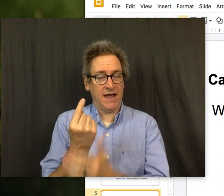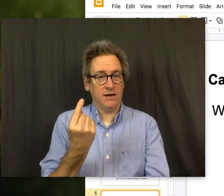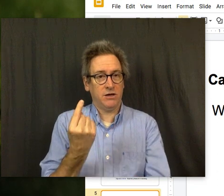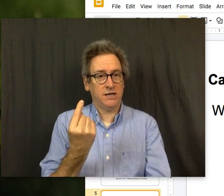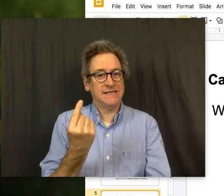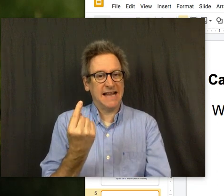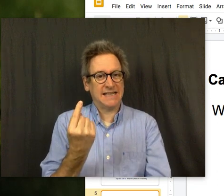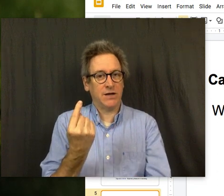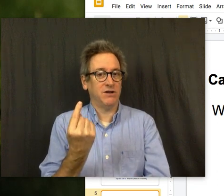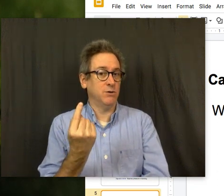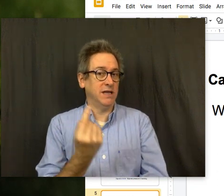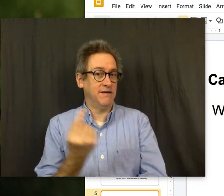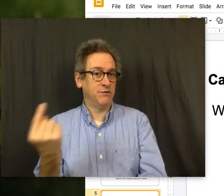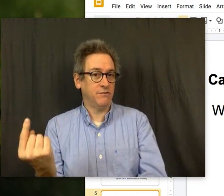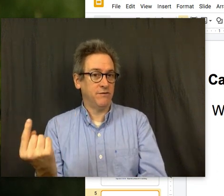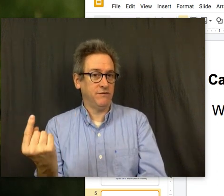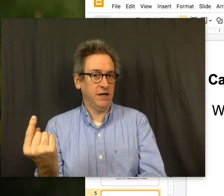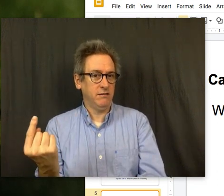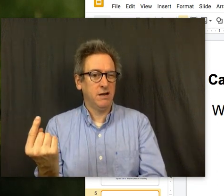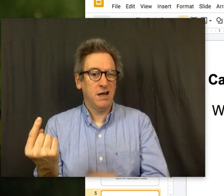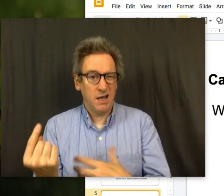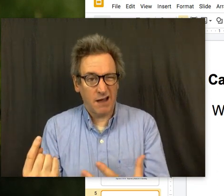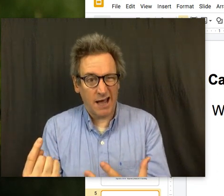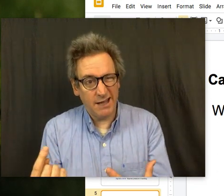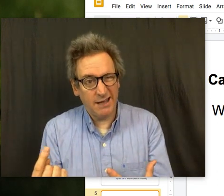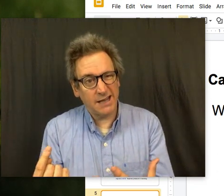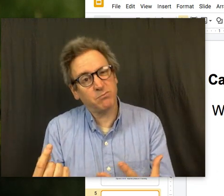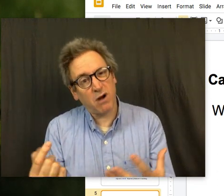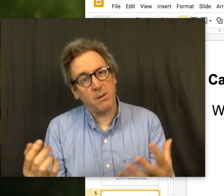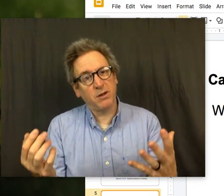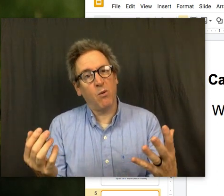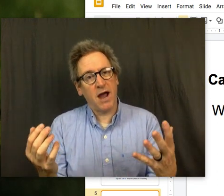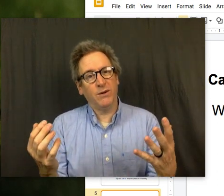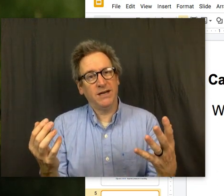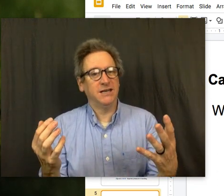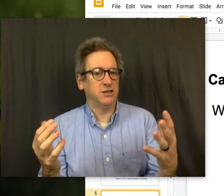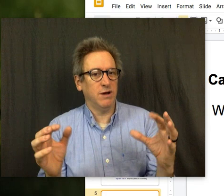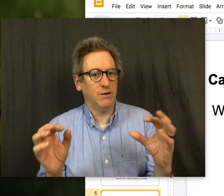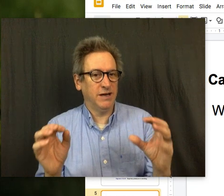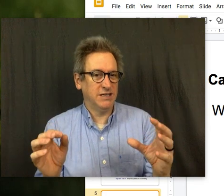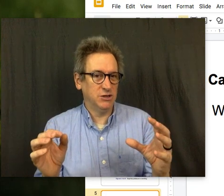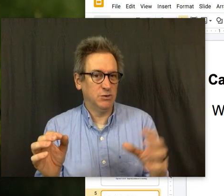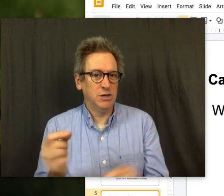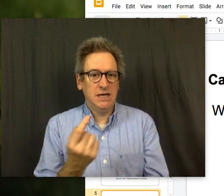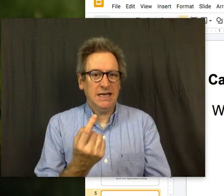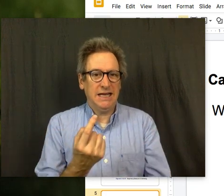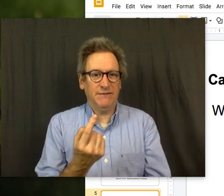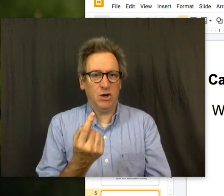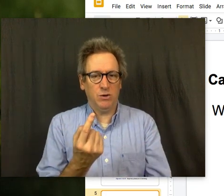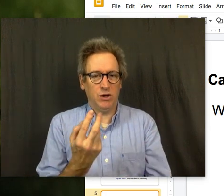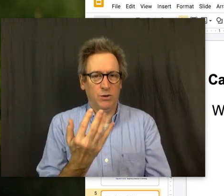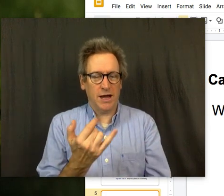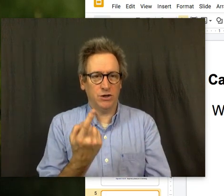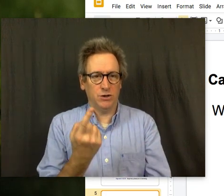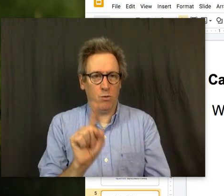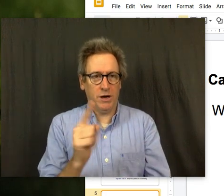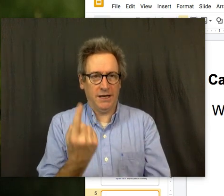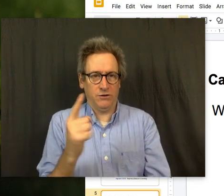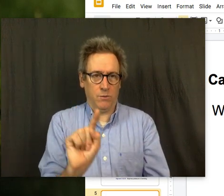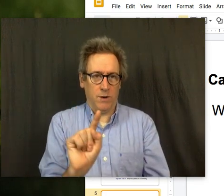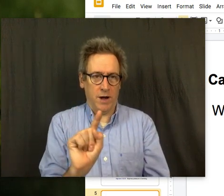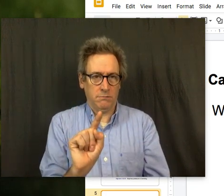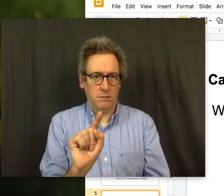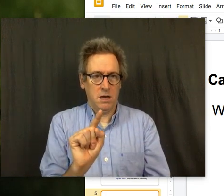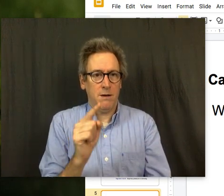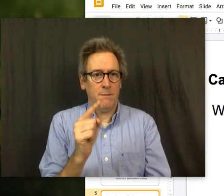of hand because that's how you have to do 11 through 15. I think that's probably why we teach it the way we do, even though you can do one